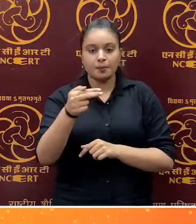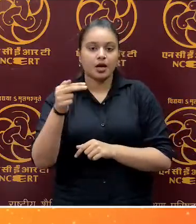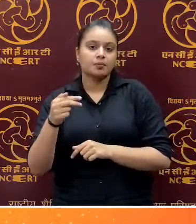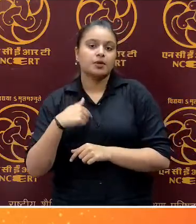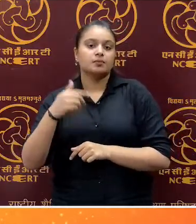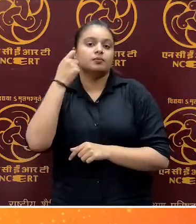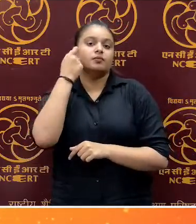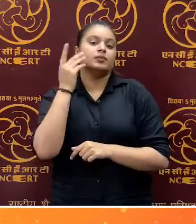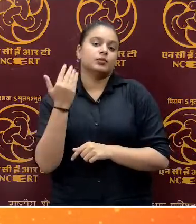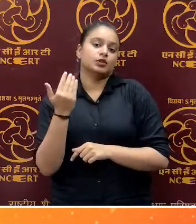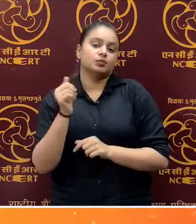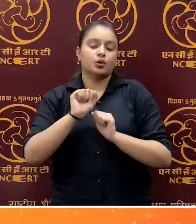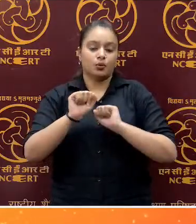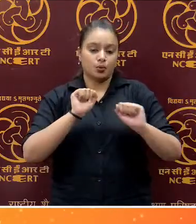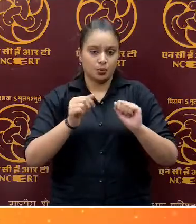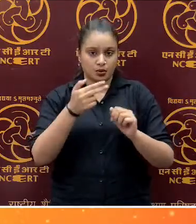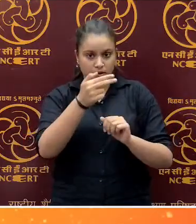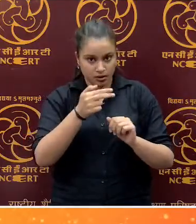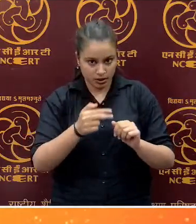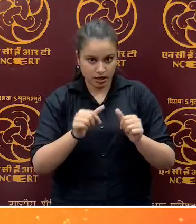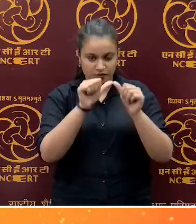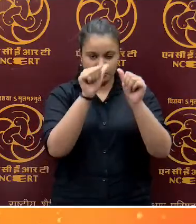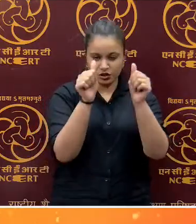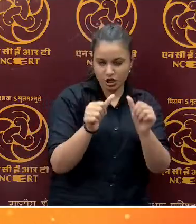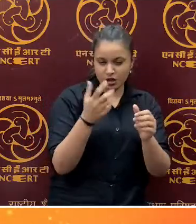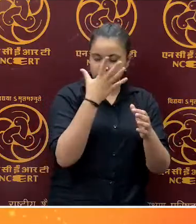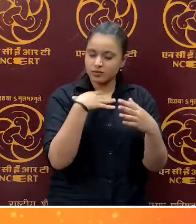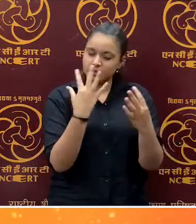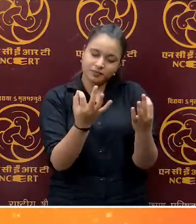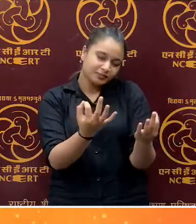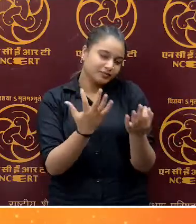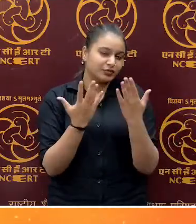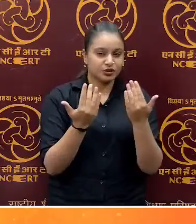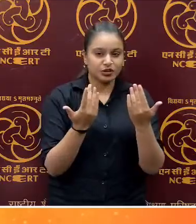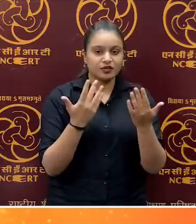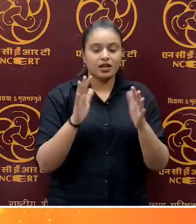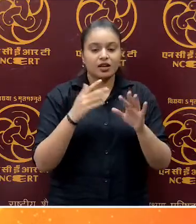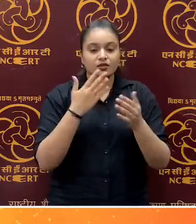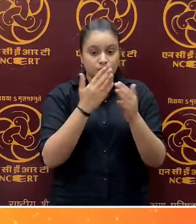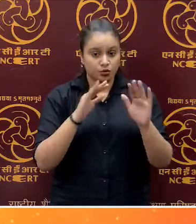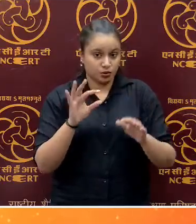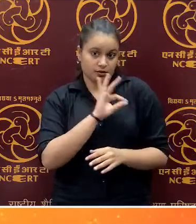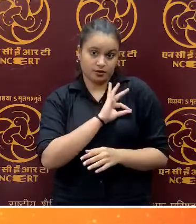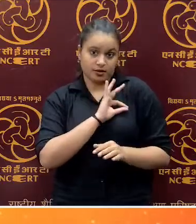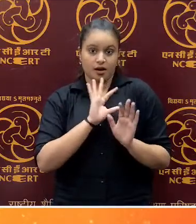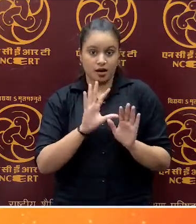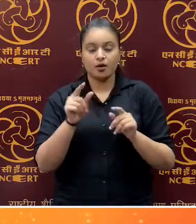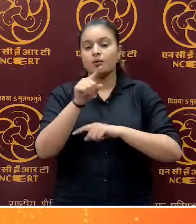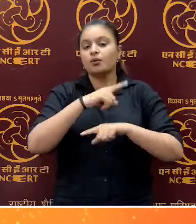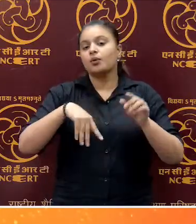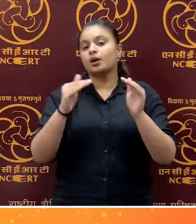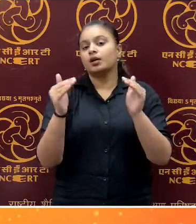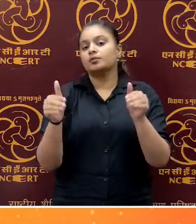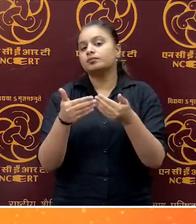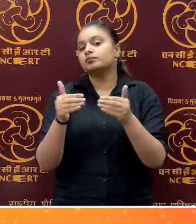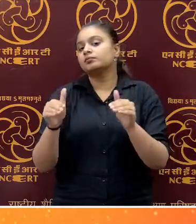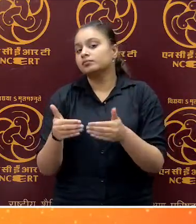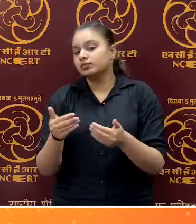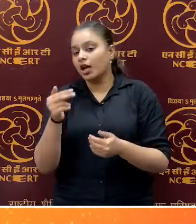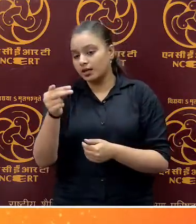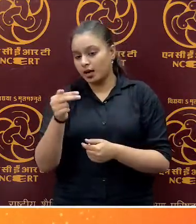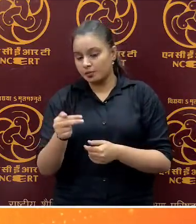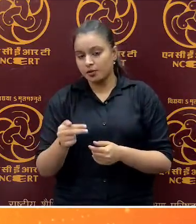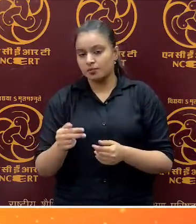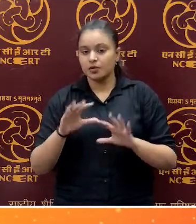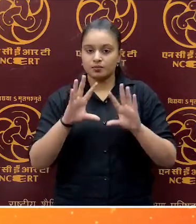right? Let them write their names on such shapes, such beautiful shapes which are loved by the children, and they will know each other by their name through